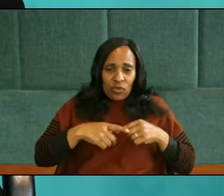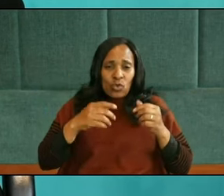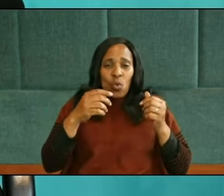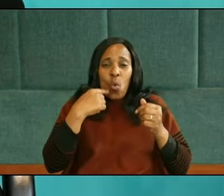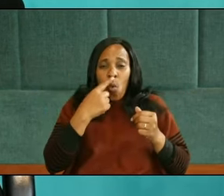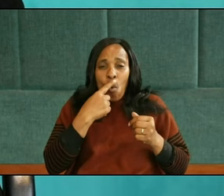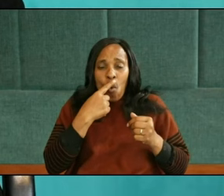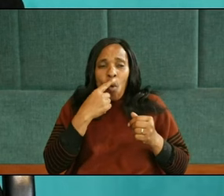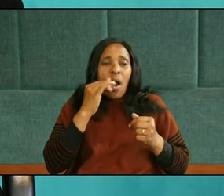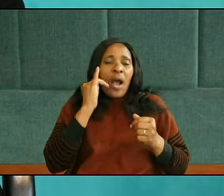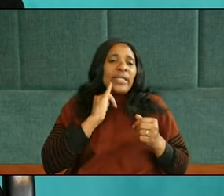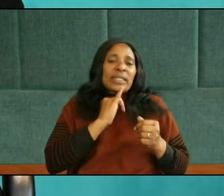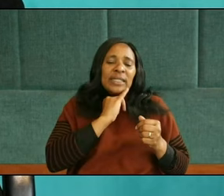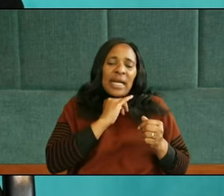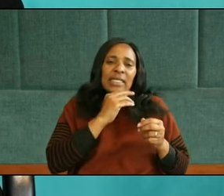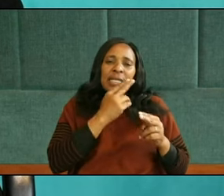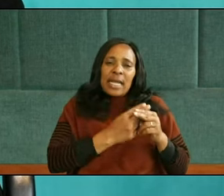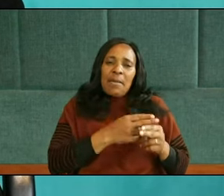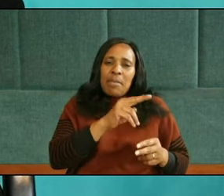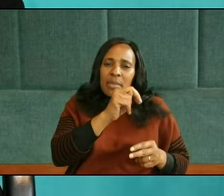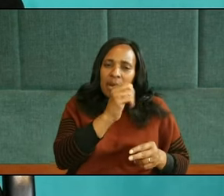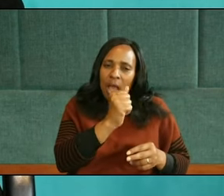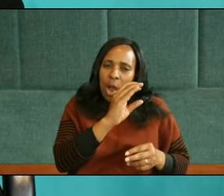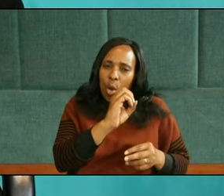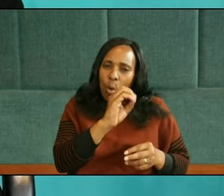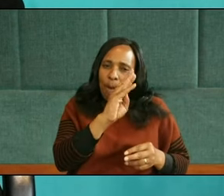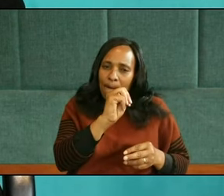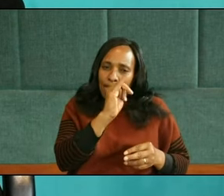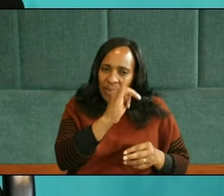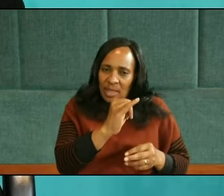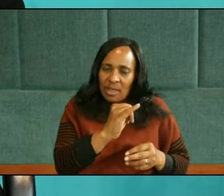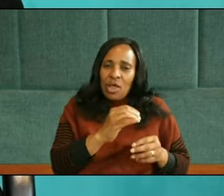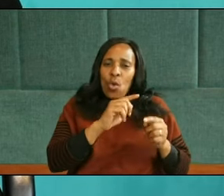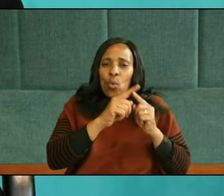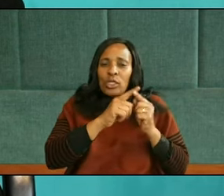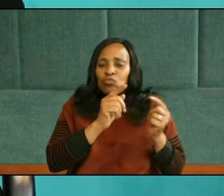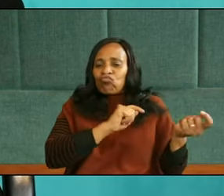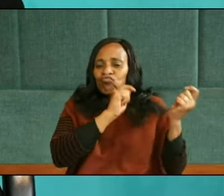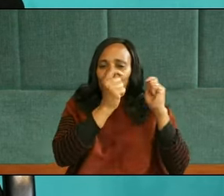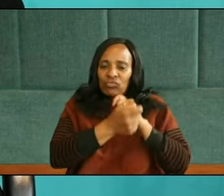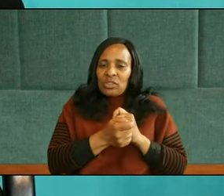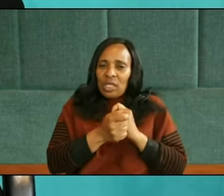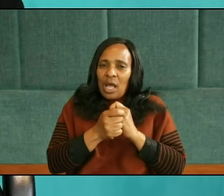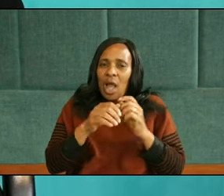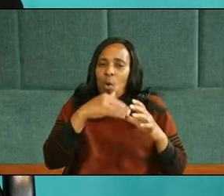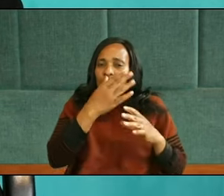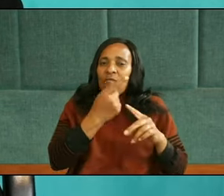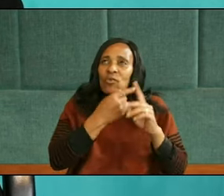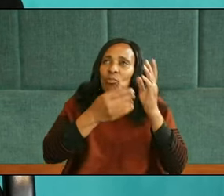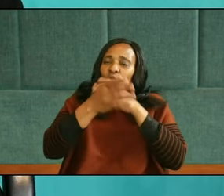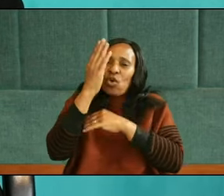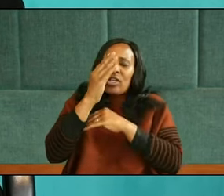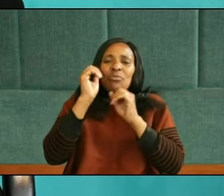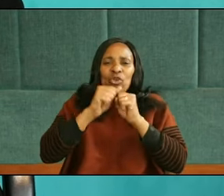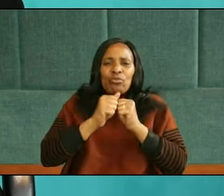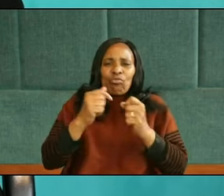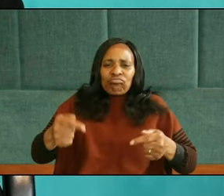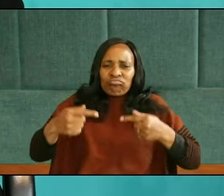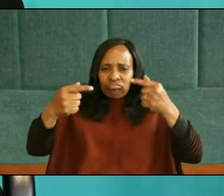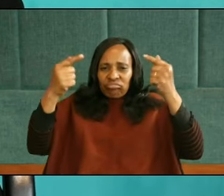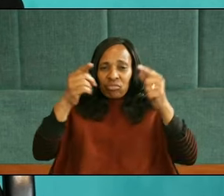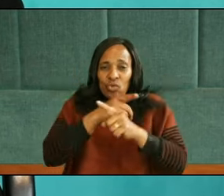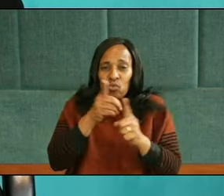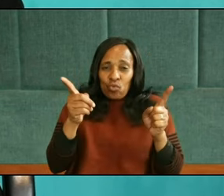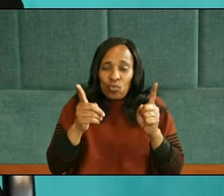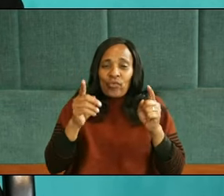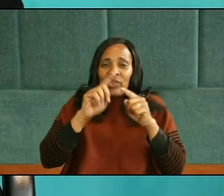Israelite. And that shows that even though when you turn away to God, he will prosper you, and he will